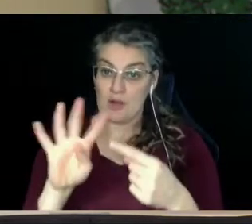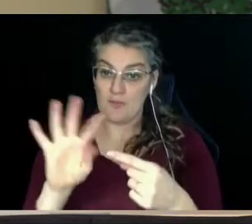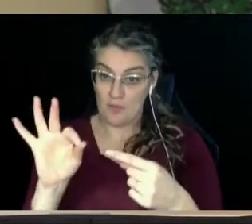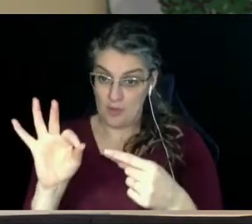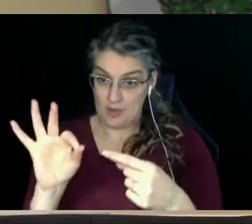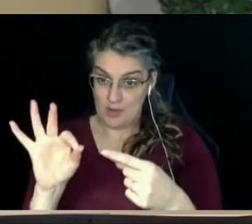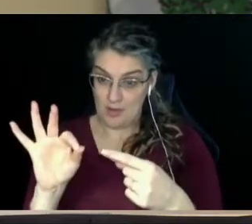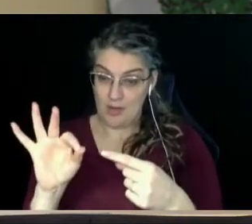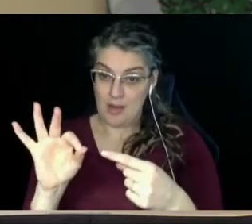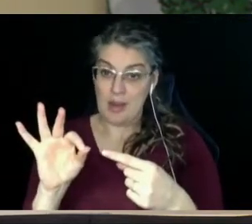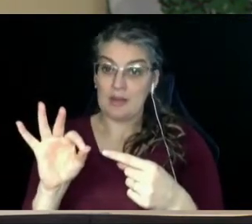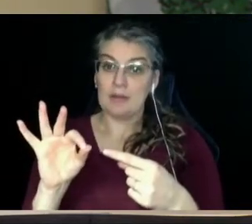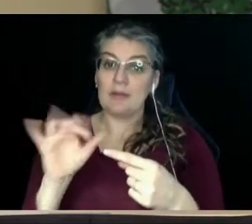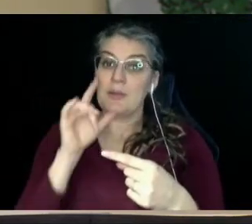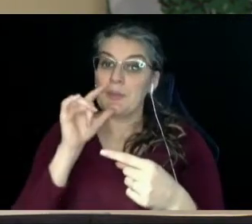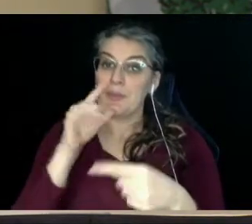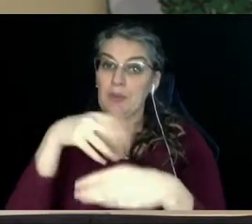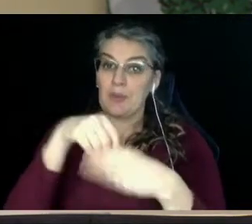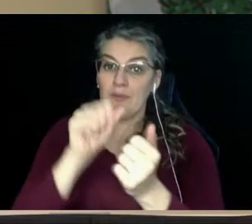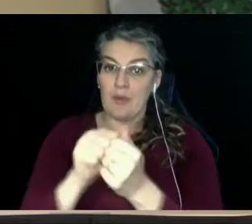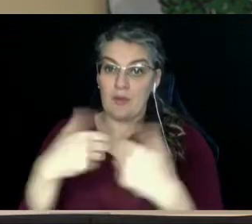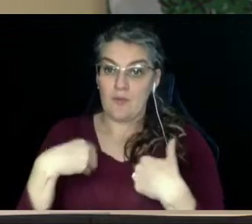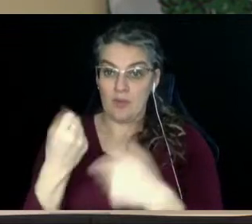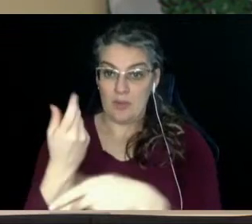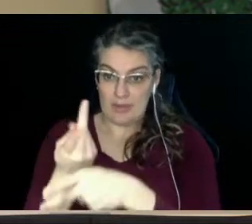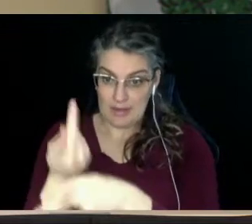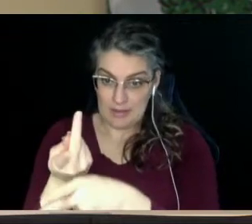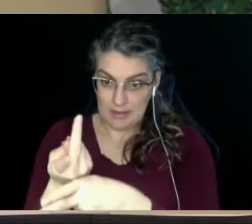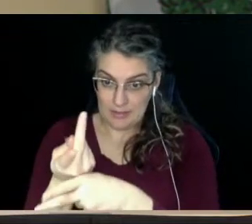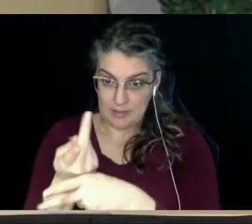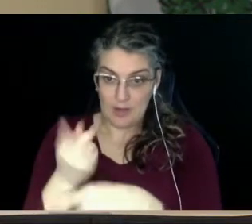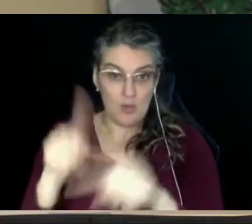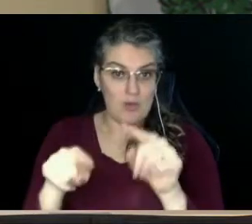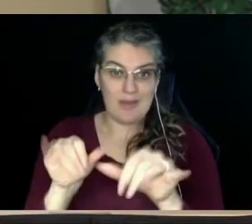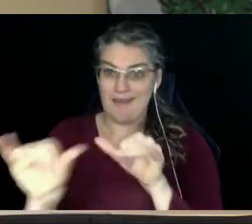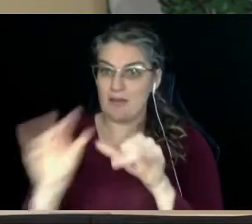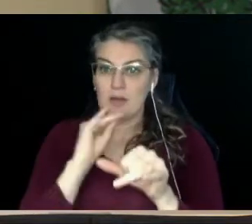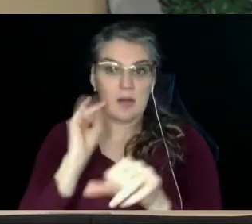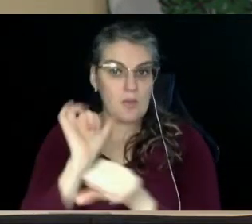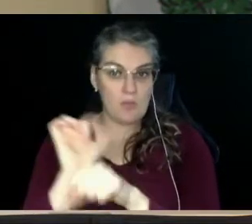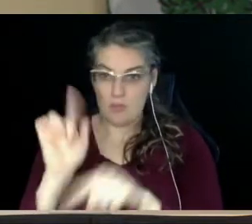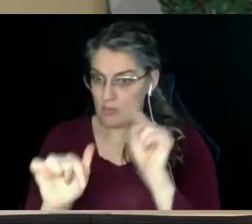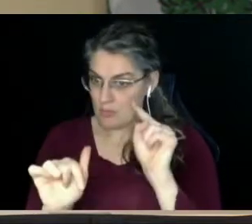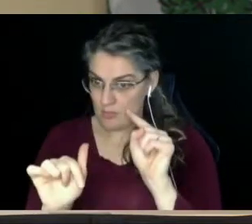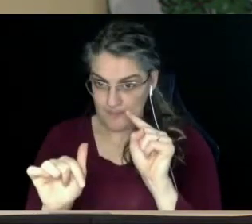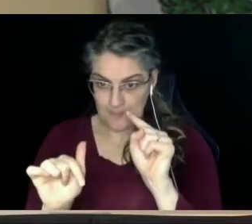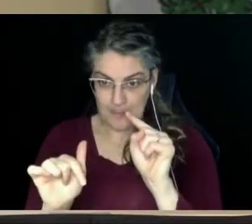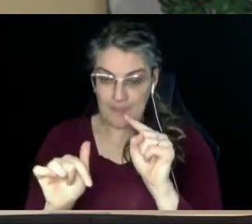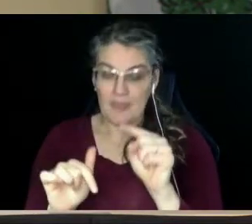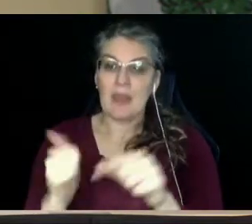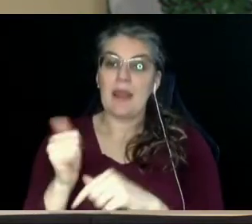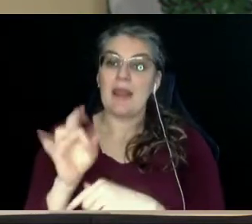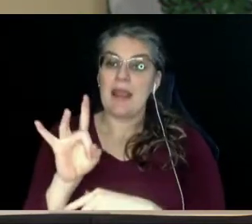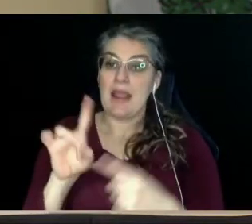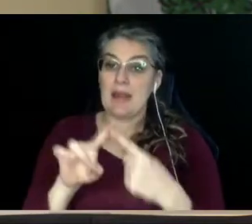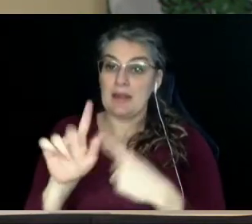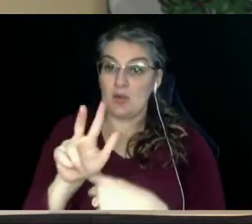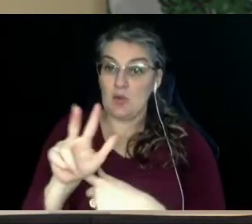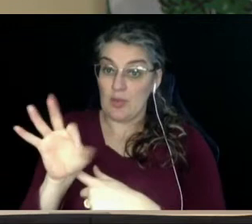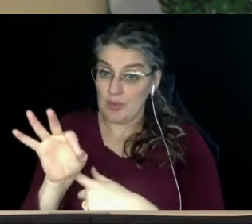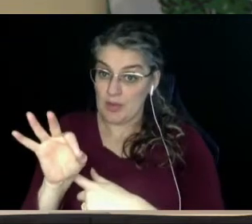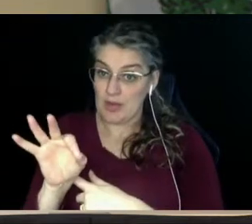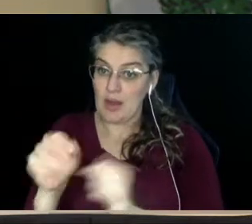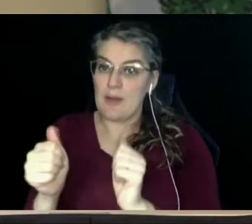are interacting with people, members of the public who can't work virtually, and those aged 18 to 39 with underlying